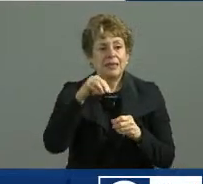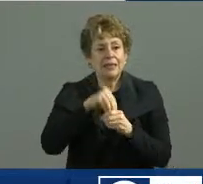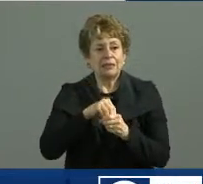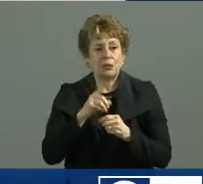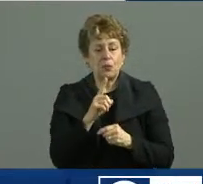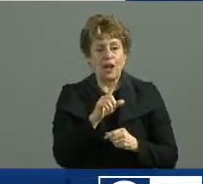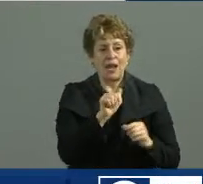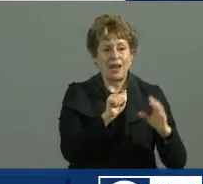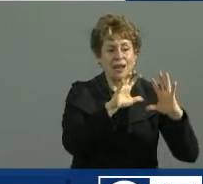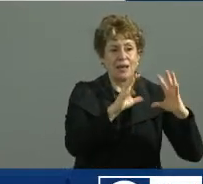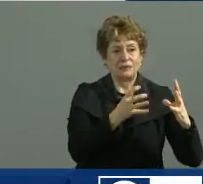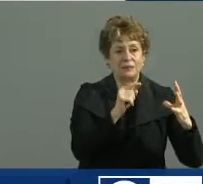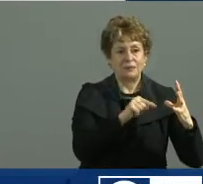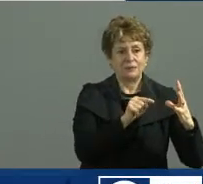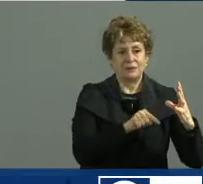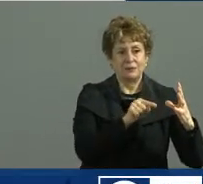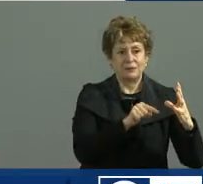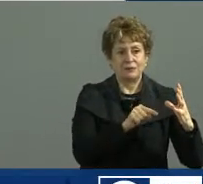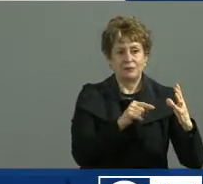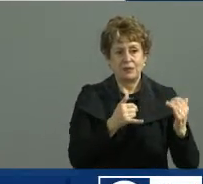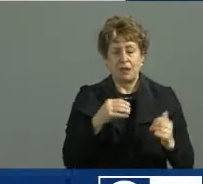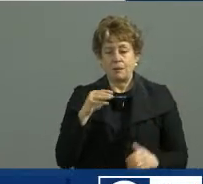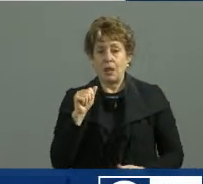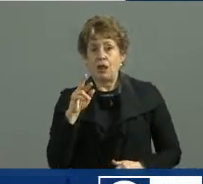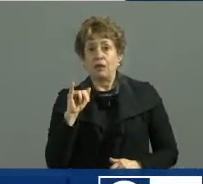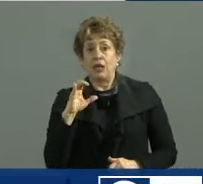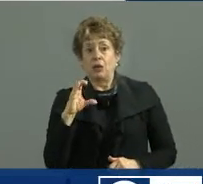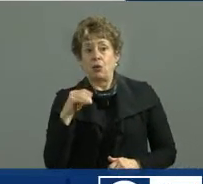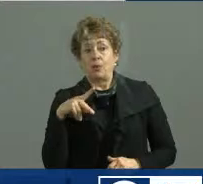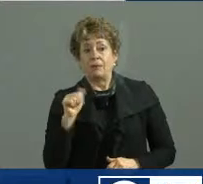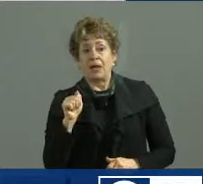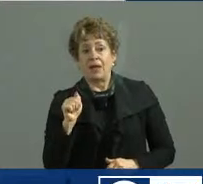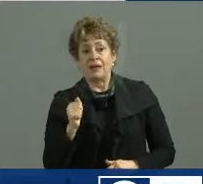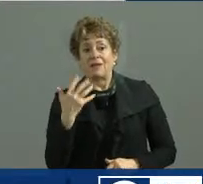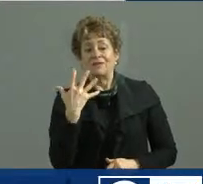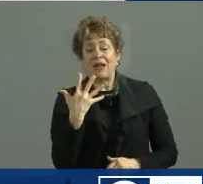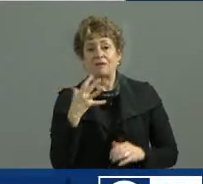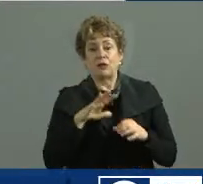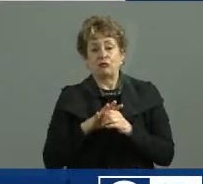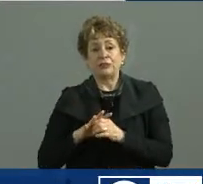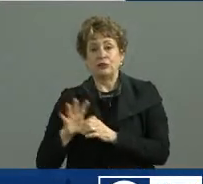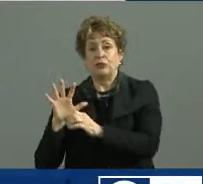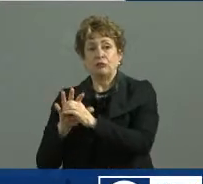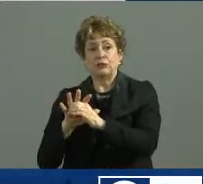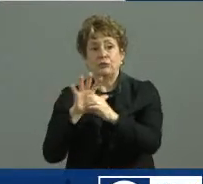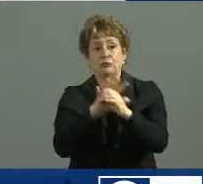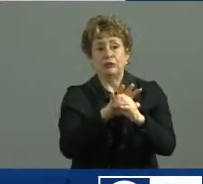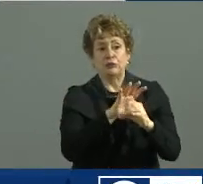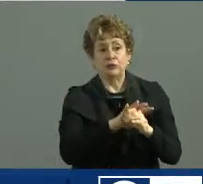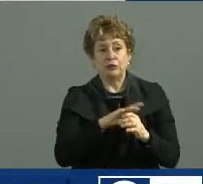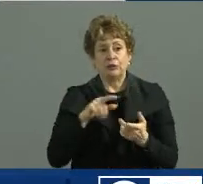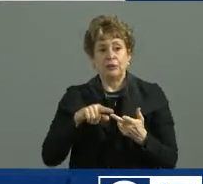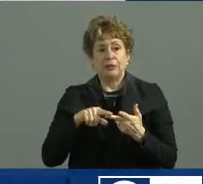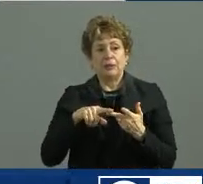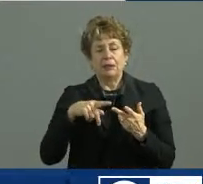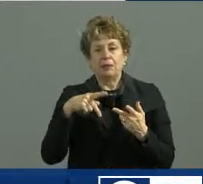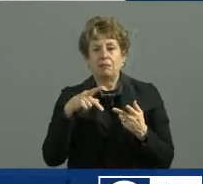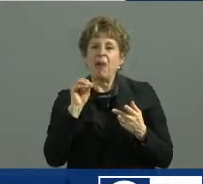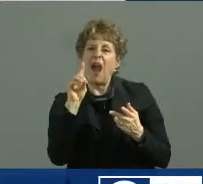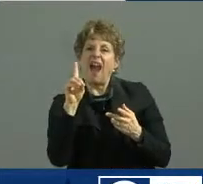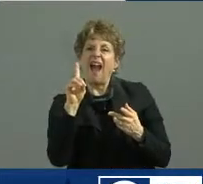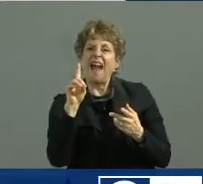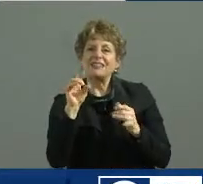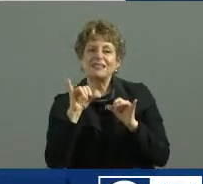groups. Currently, Maricopa County has the 5 regional points of dispensing or pod sites that are activated, and those